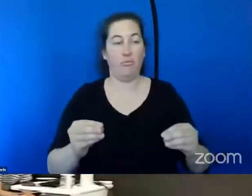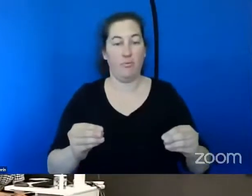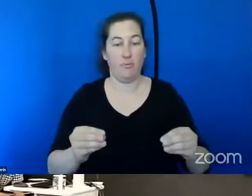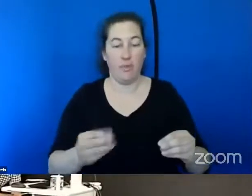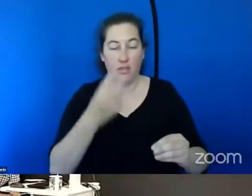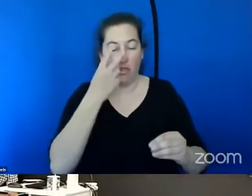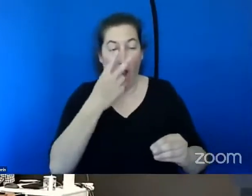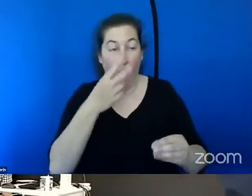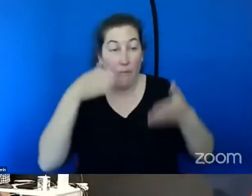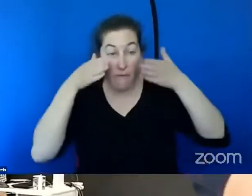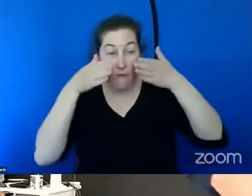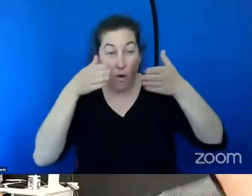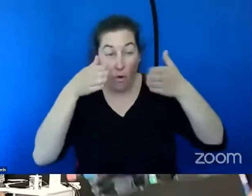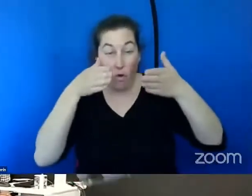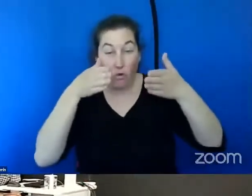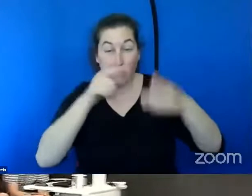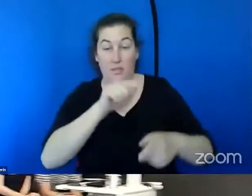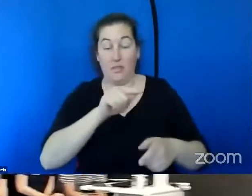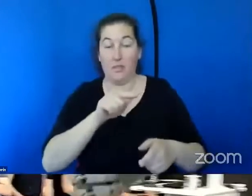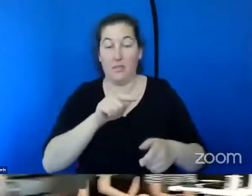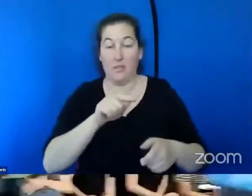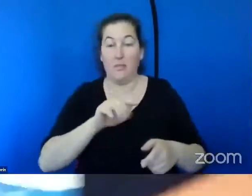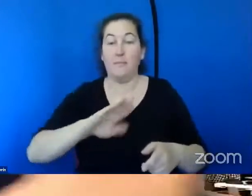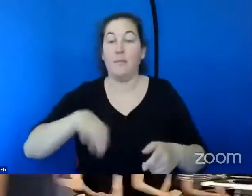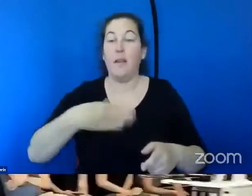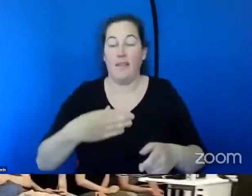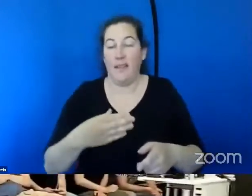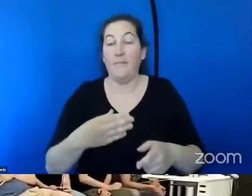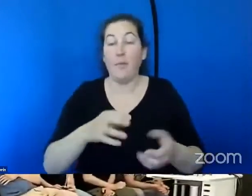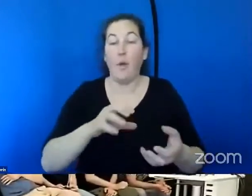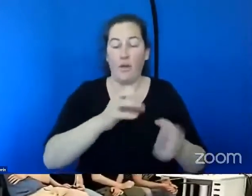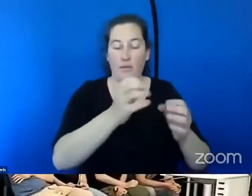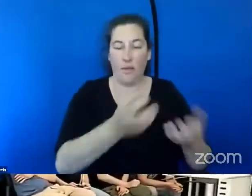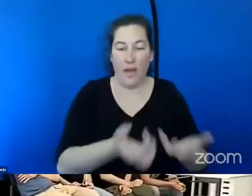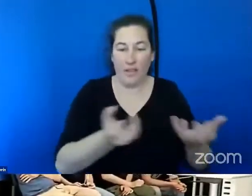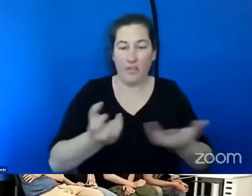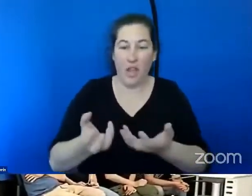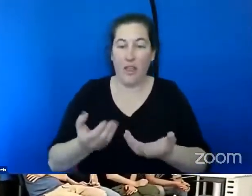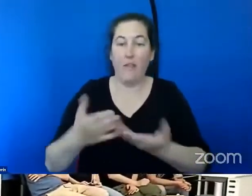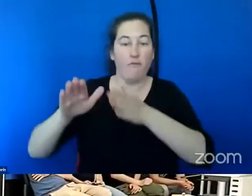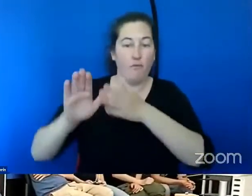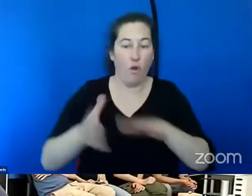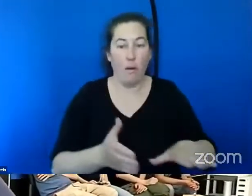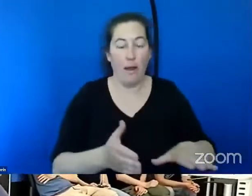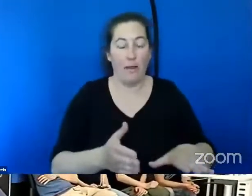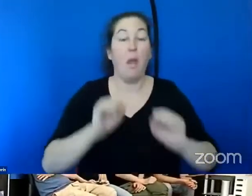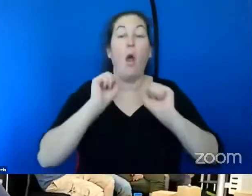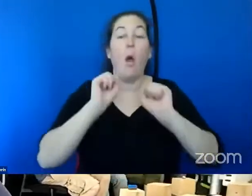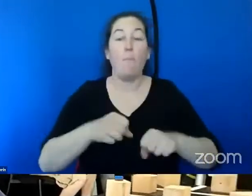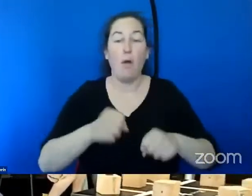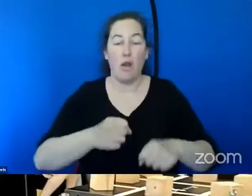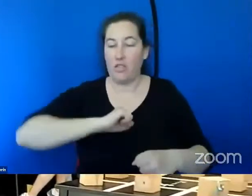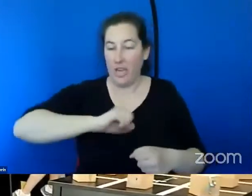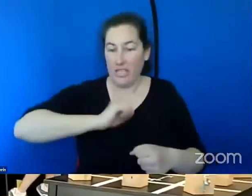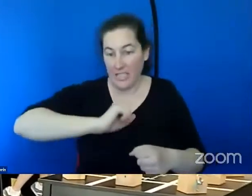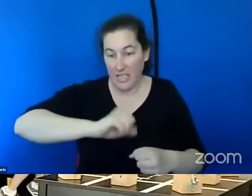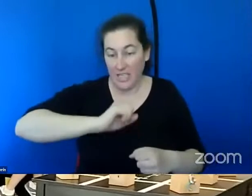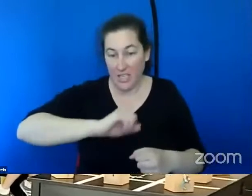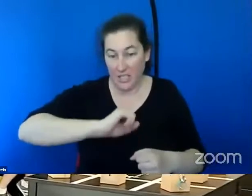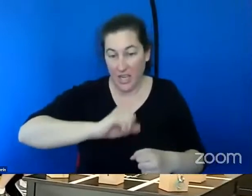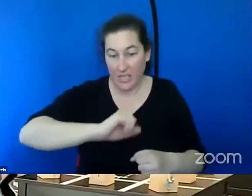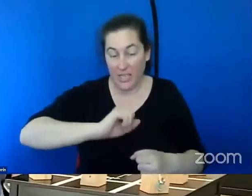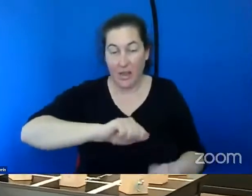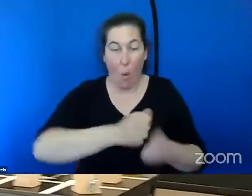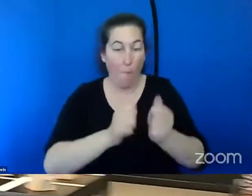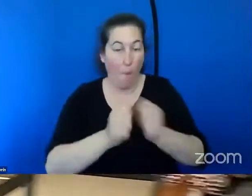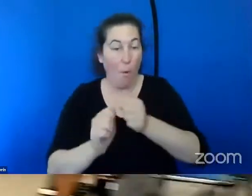hours, and it's all coming together very nicely. He's just gone past 2 minutes against the clock. He's got to keep it under 3 minutes, but this may well